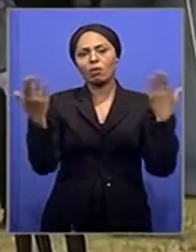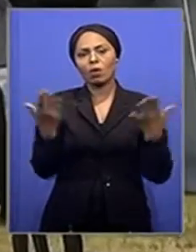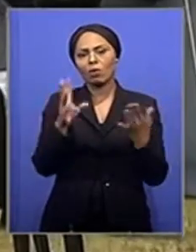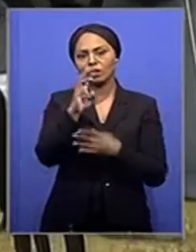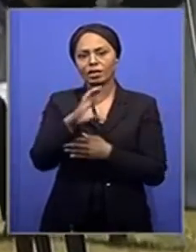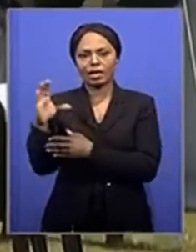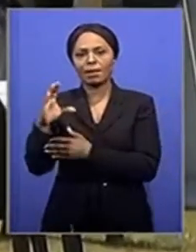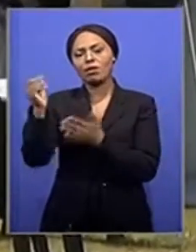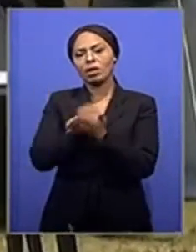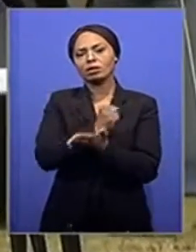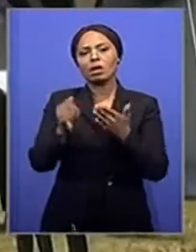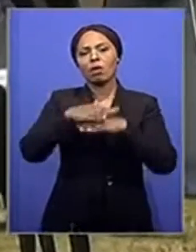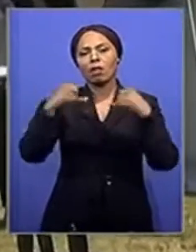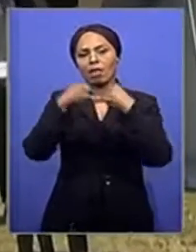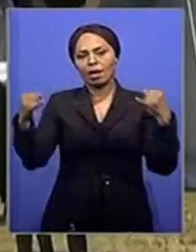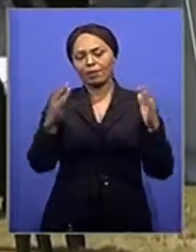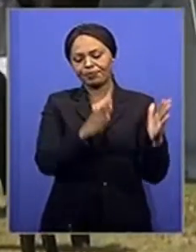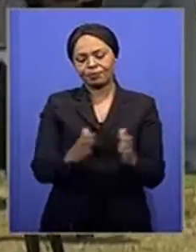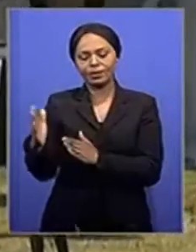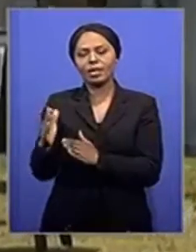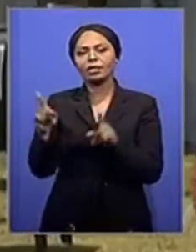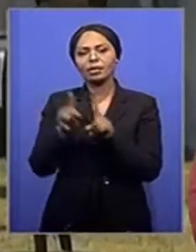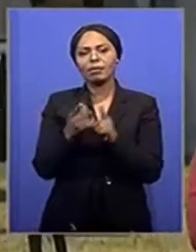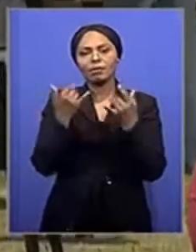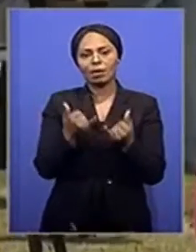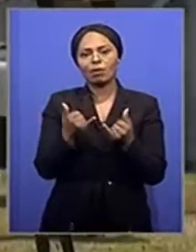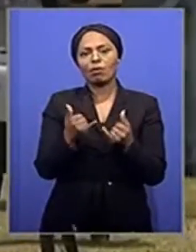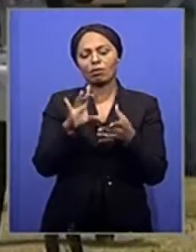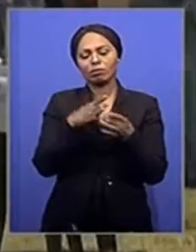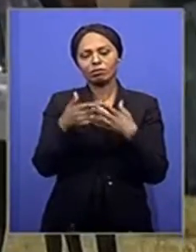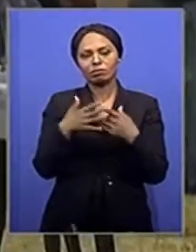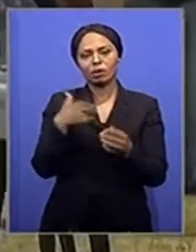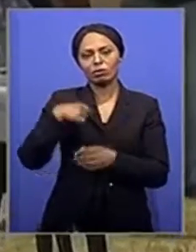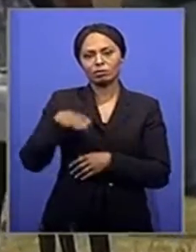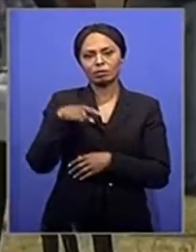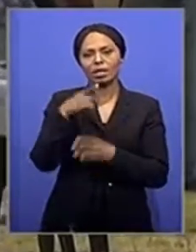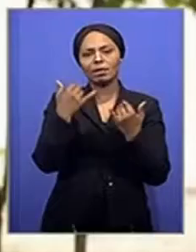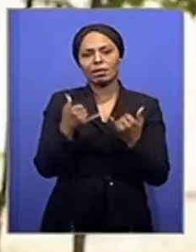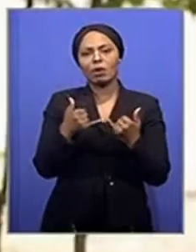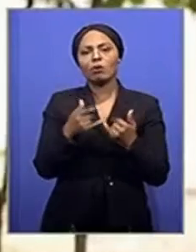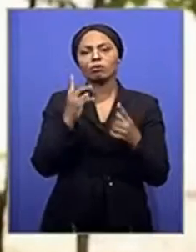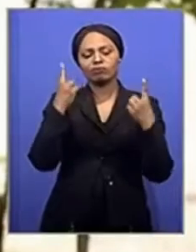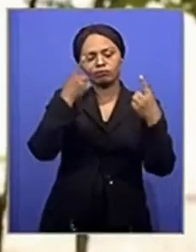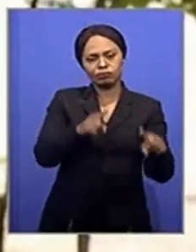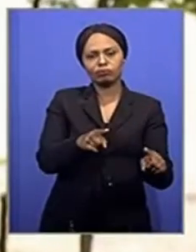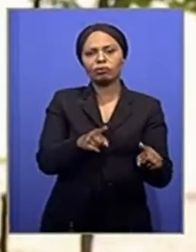Cape. Dikantoro tša kgoro ya merero ya selegae di ya go bulwa mo mafelong a beke go dumelela bao ba ya go tšea